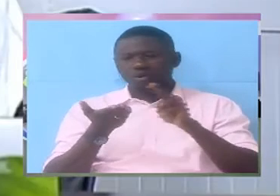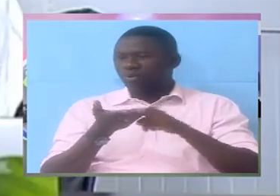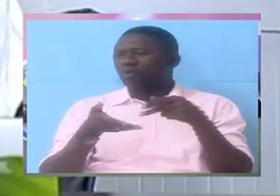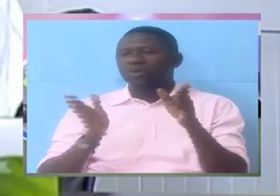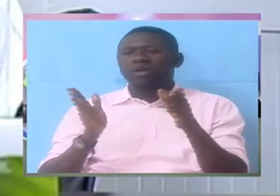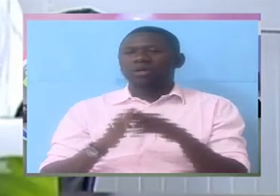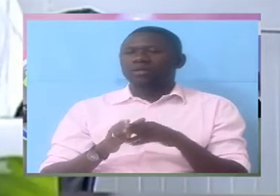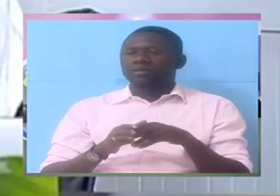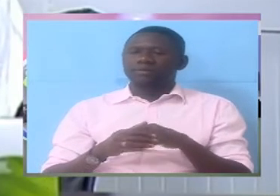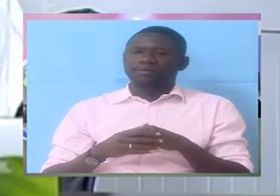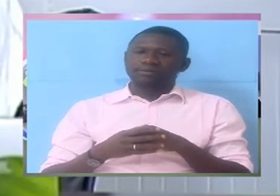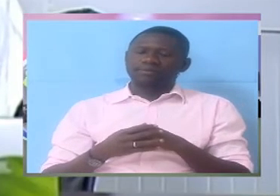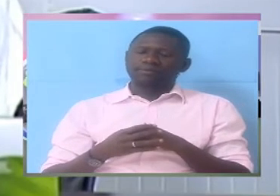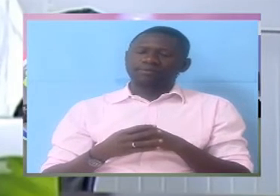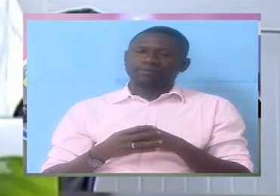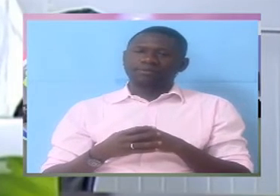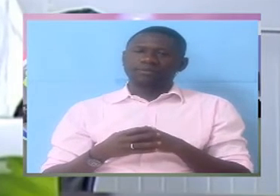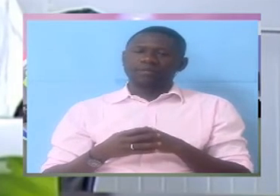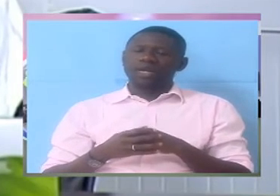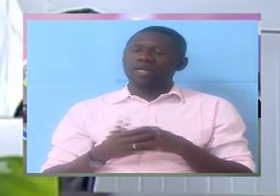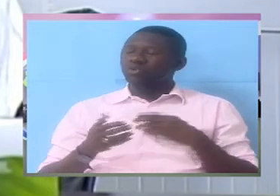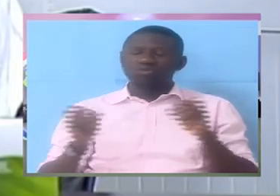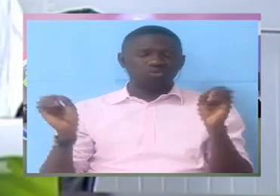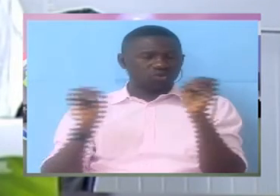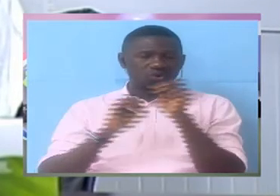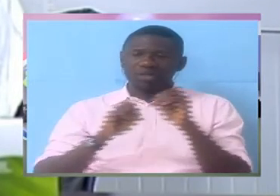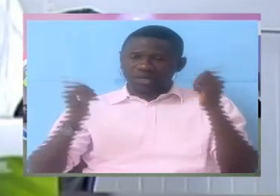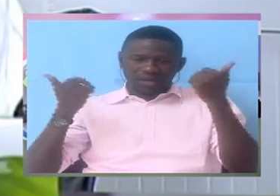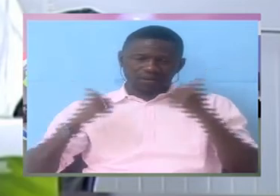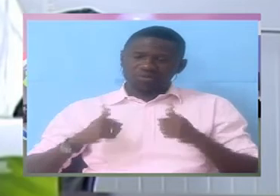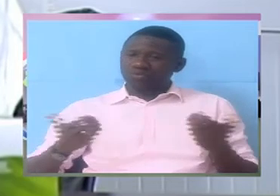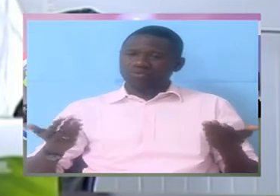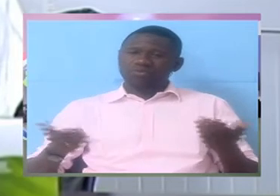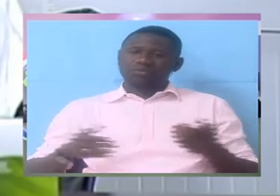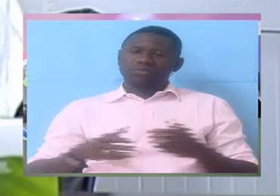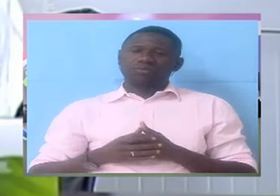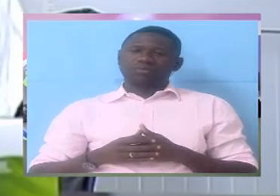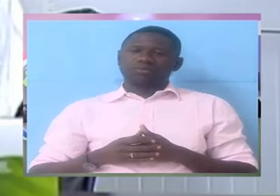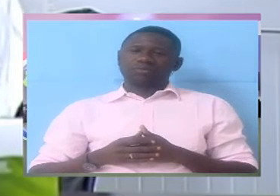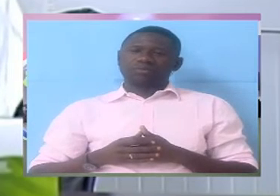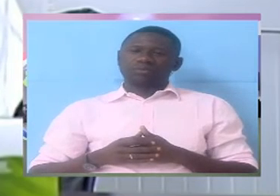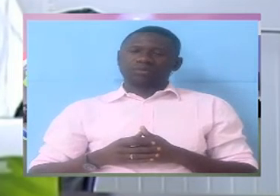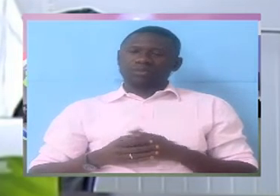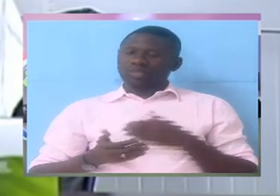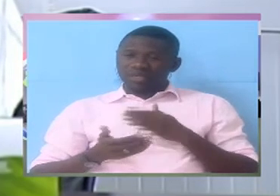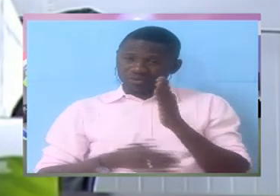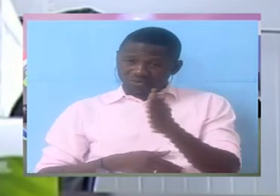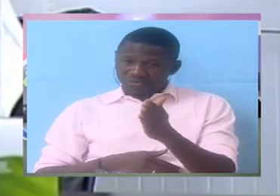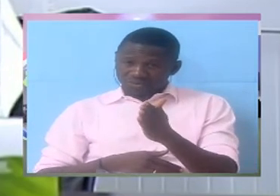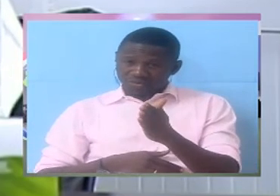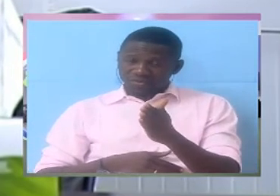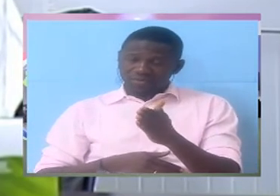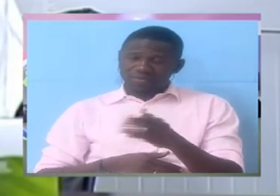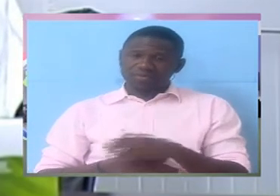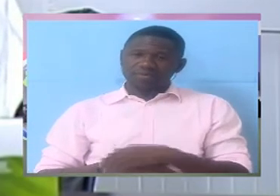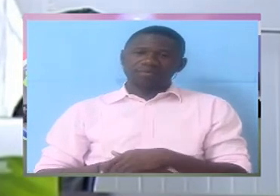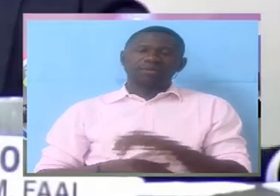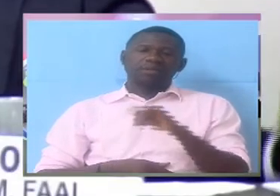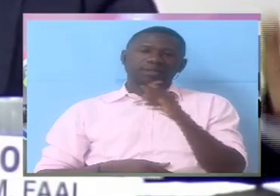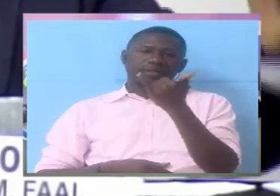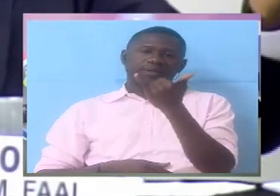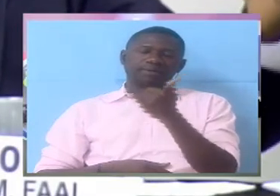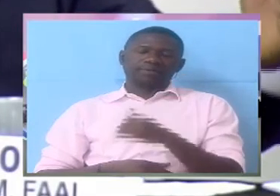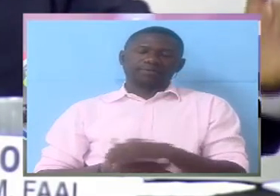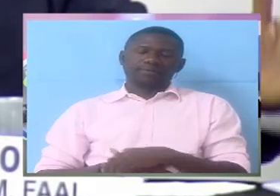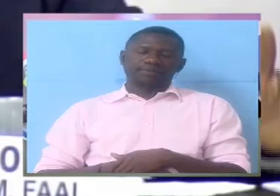do kula kotengolo alka nyinkele bara kubuka fintije anu mol kasongala ikamuta wole nyama. Isn't that the truth? Yeah. Wala mangetu wanya kesote. Ha, Kansul.